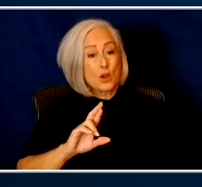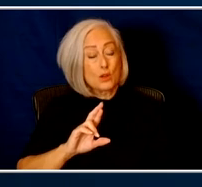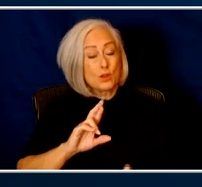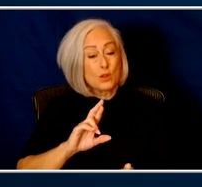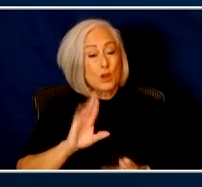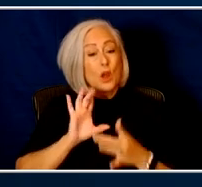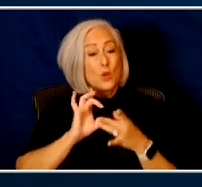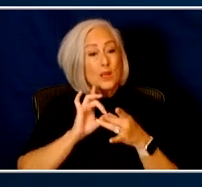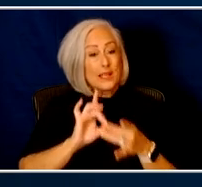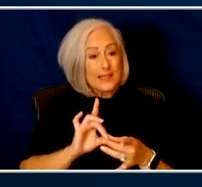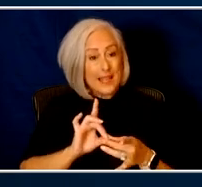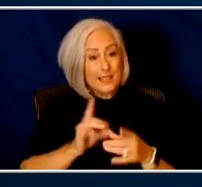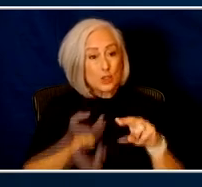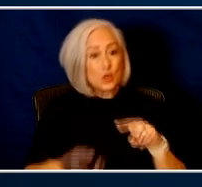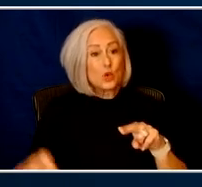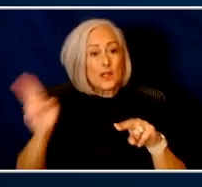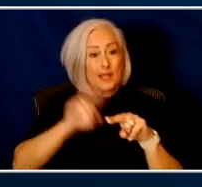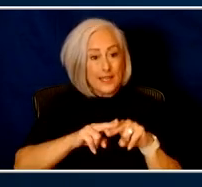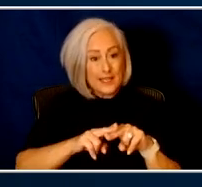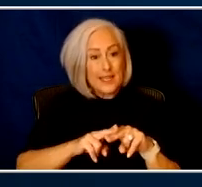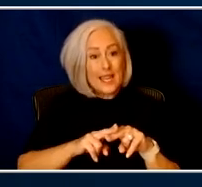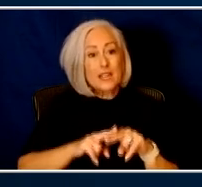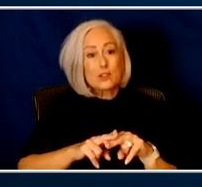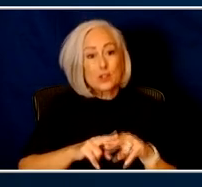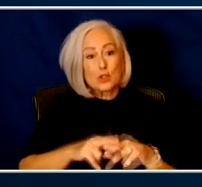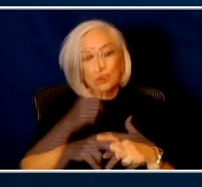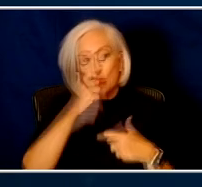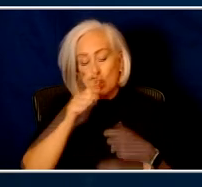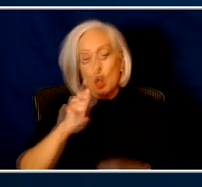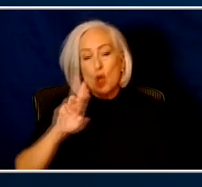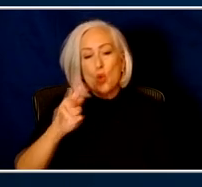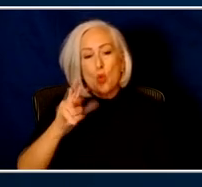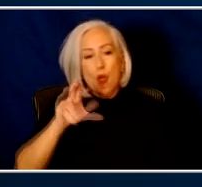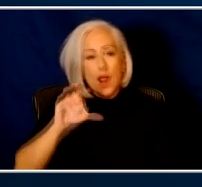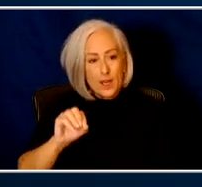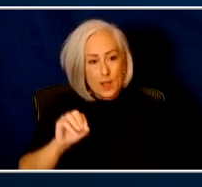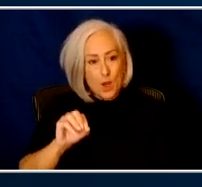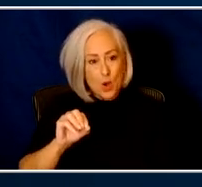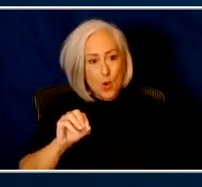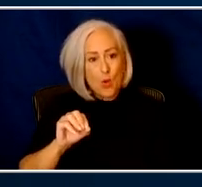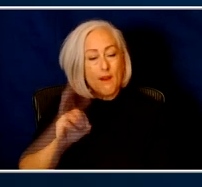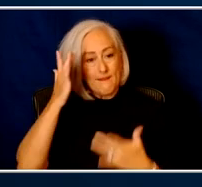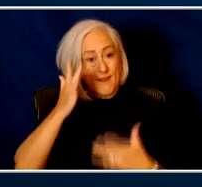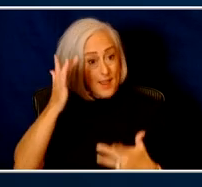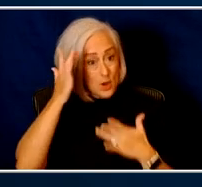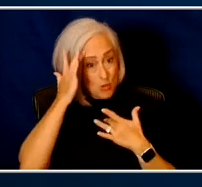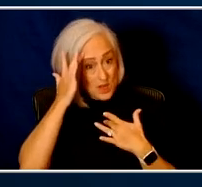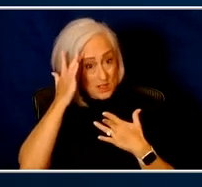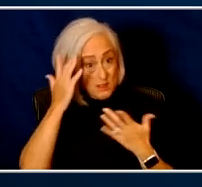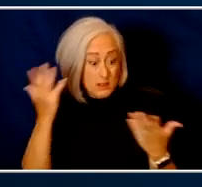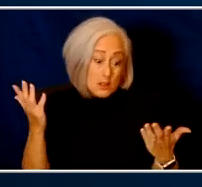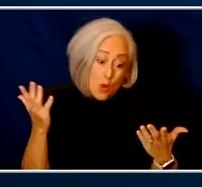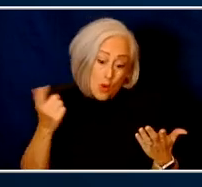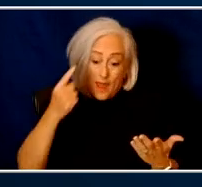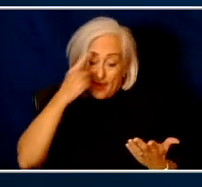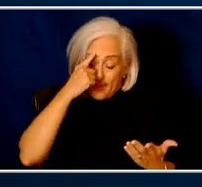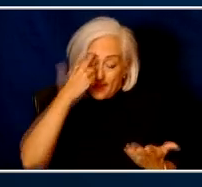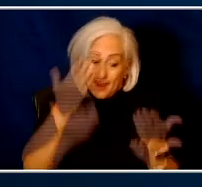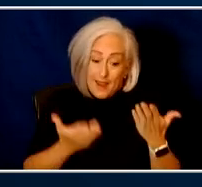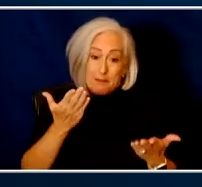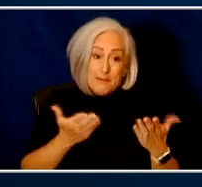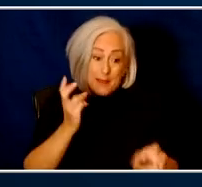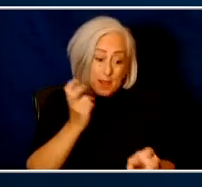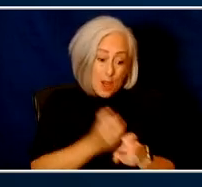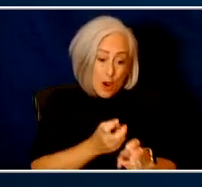rhino or enterovirus D68 as well. Yeah. So, you know, I think it could be difficult for both adults and